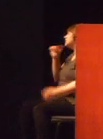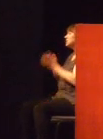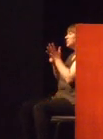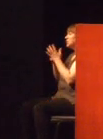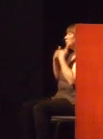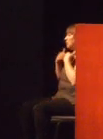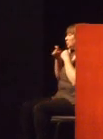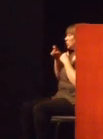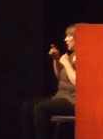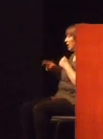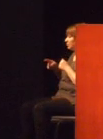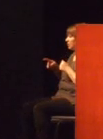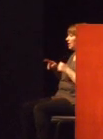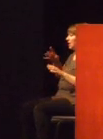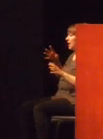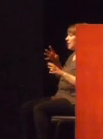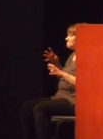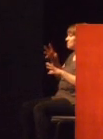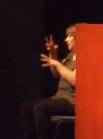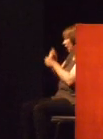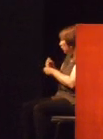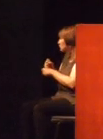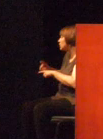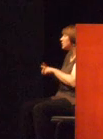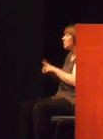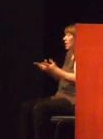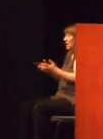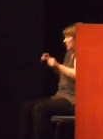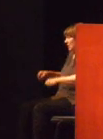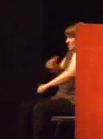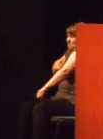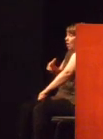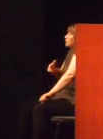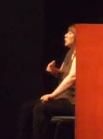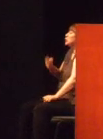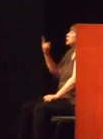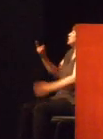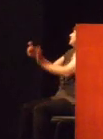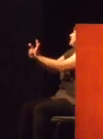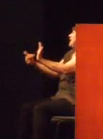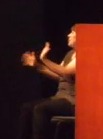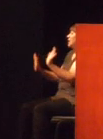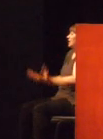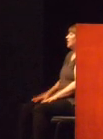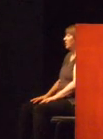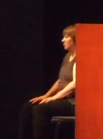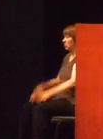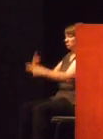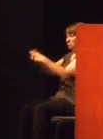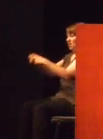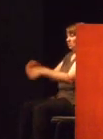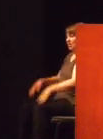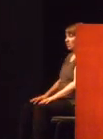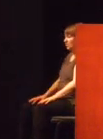means, because it depends on who's in the room, but it can be very powerful to not be afraid to talk about race and to know that